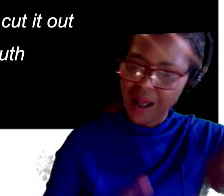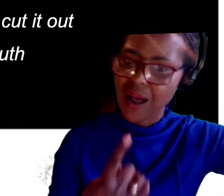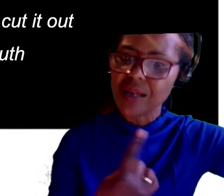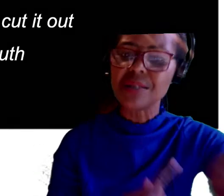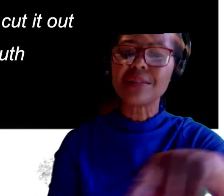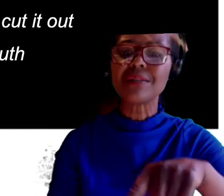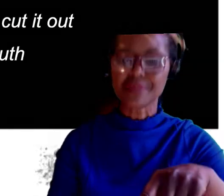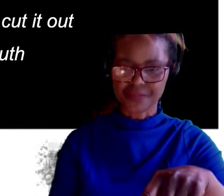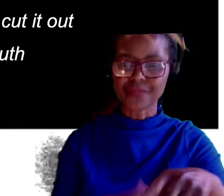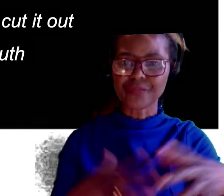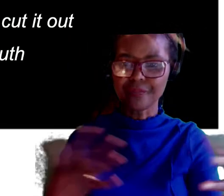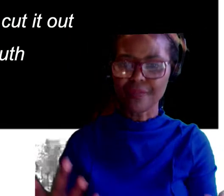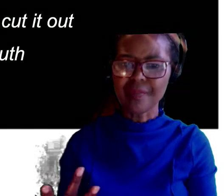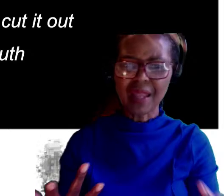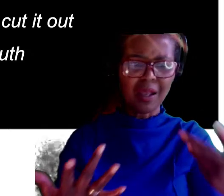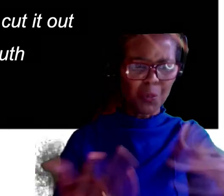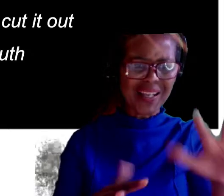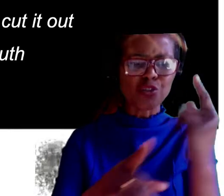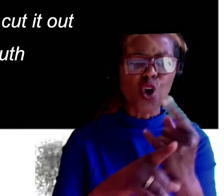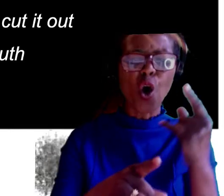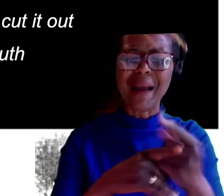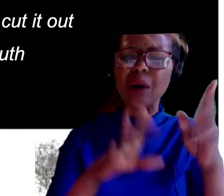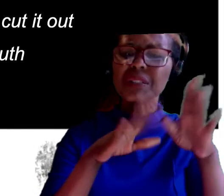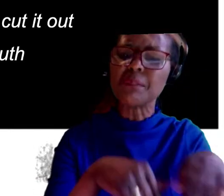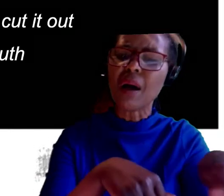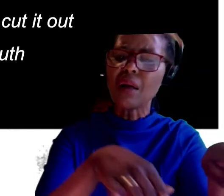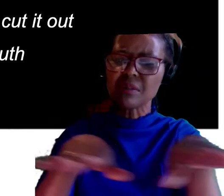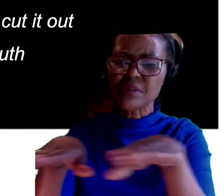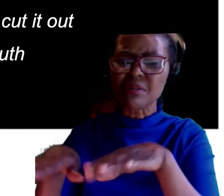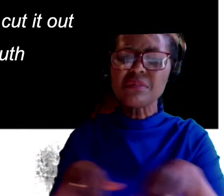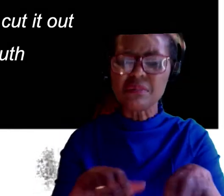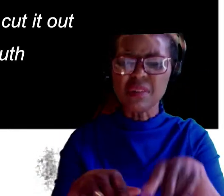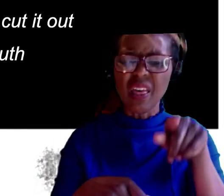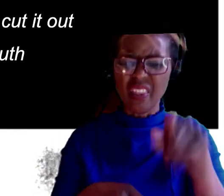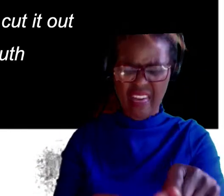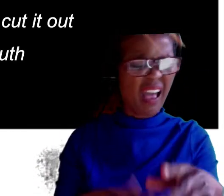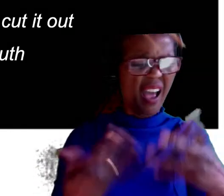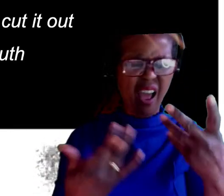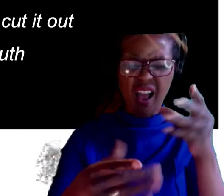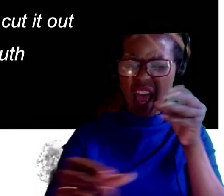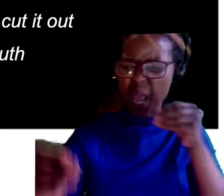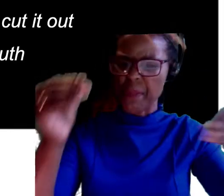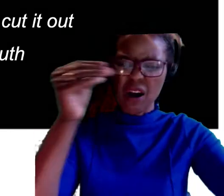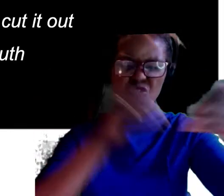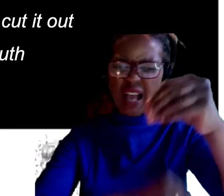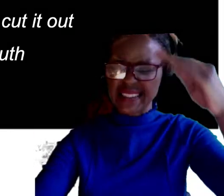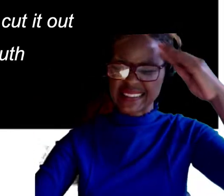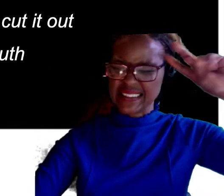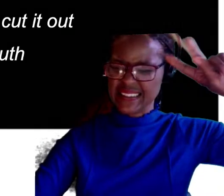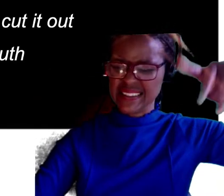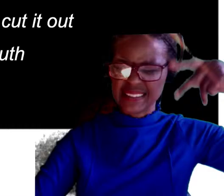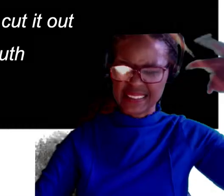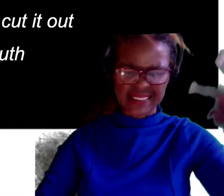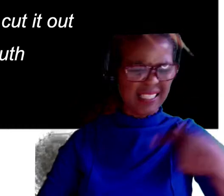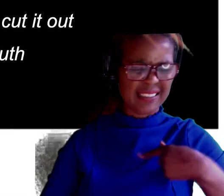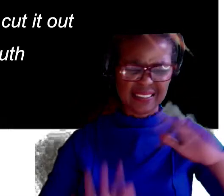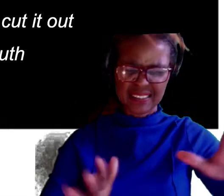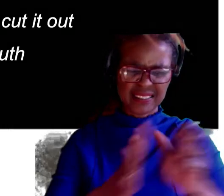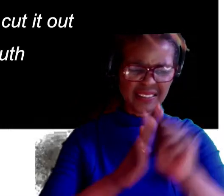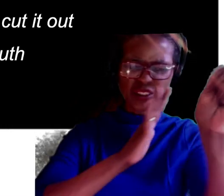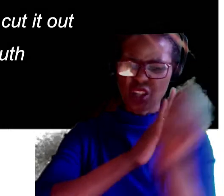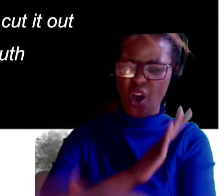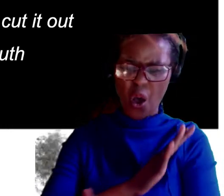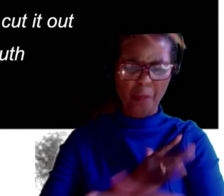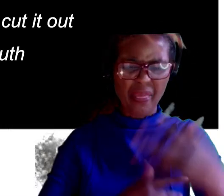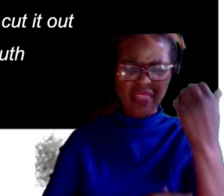old democracy, that diplomatic, that old hypocrisy. I think it's about time you should cut it out, the way the Negroes is